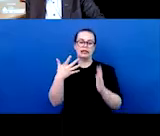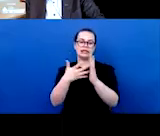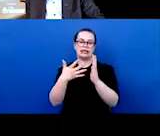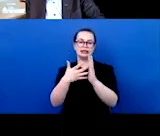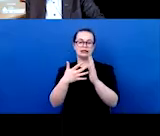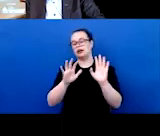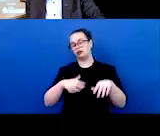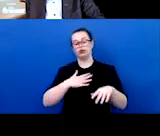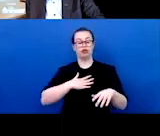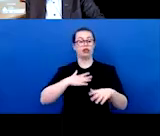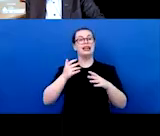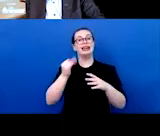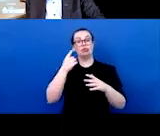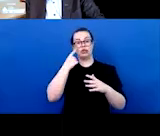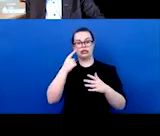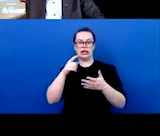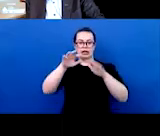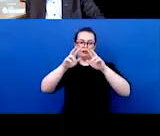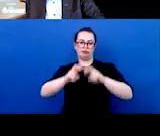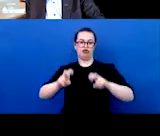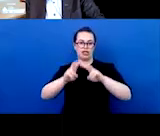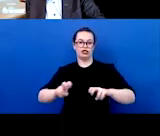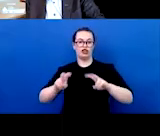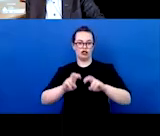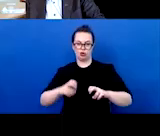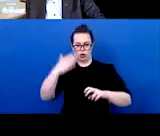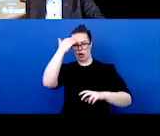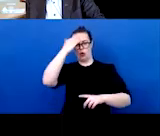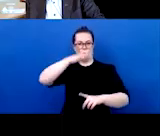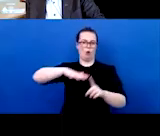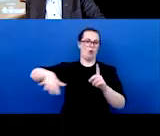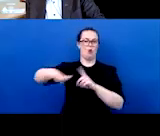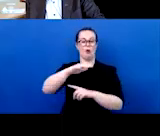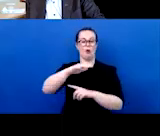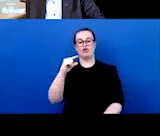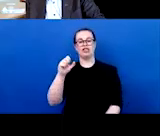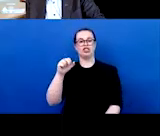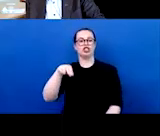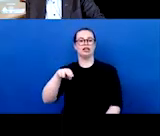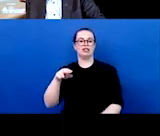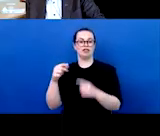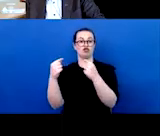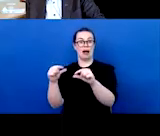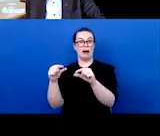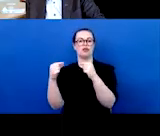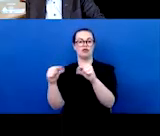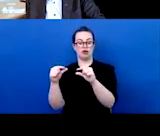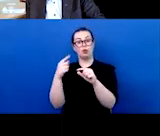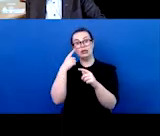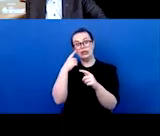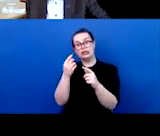texts of this field, so Hyman Kratzer's Formal Semantics in Generative Grammar, so we find statements that